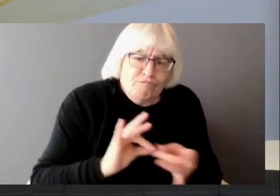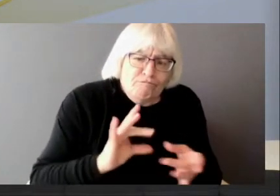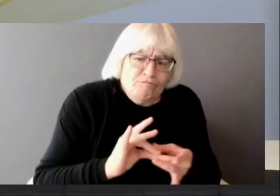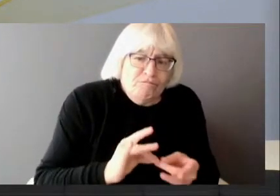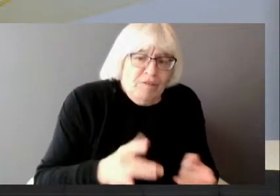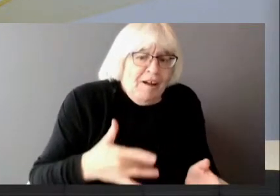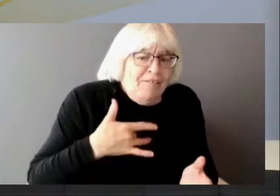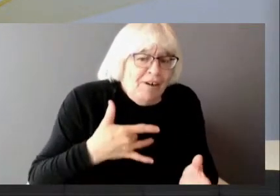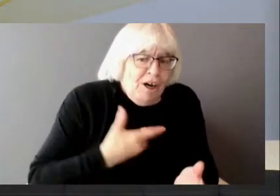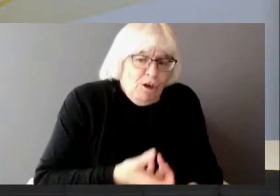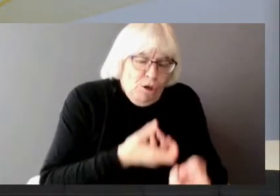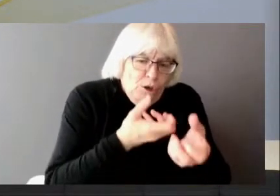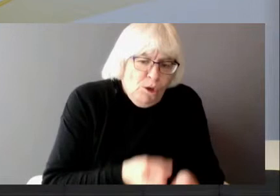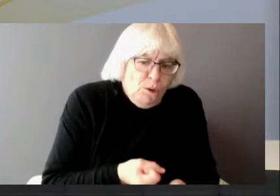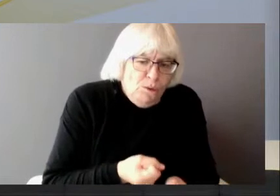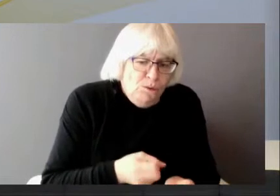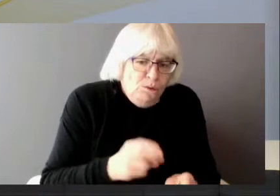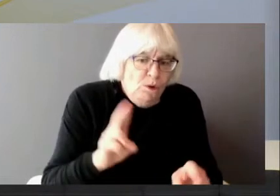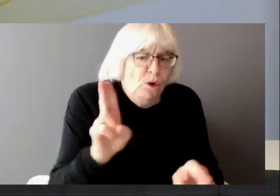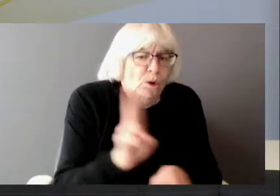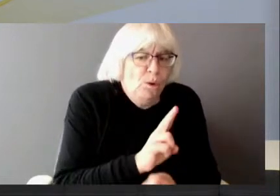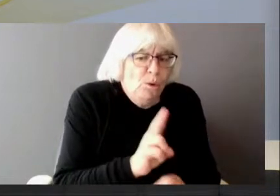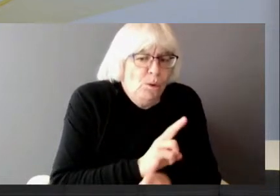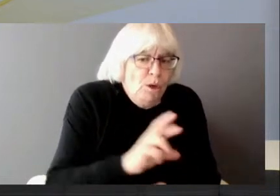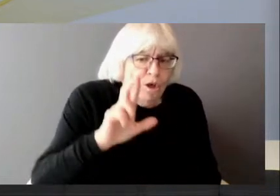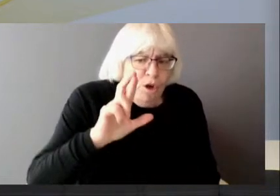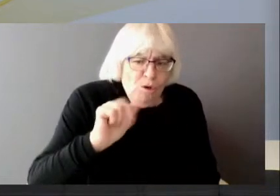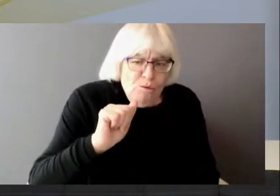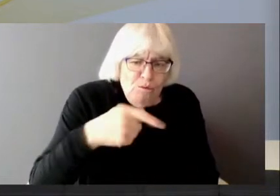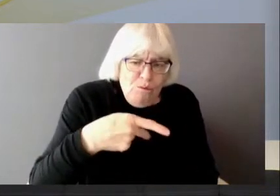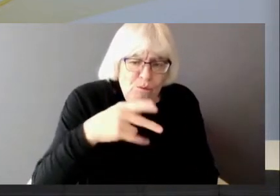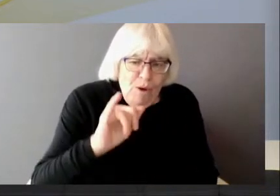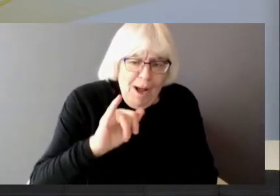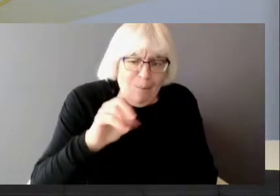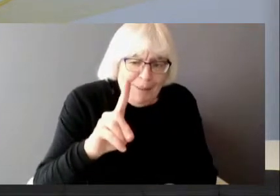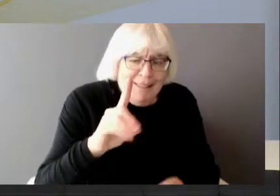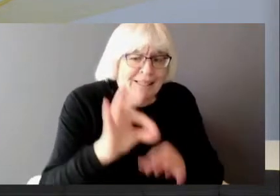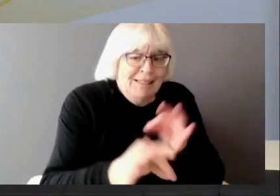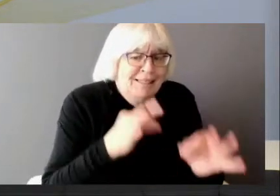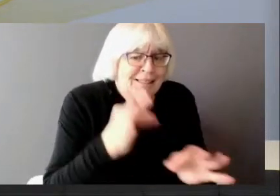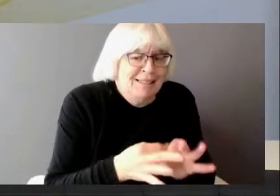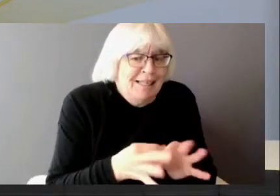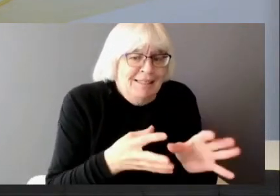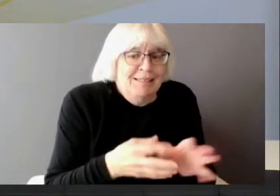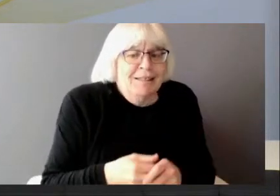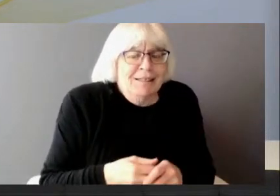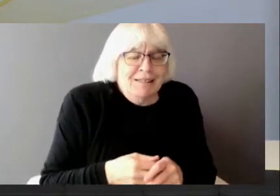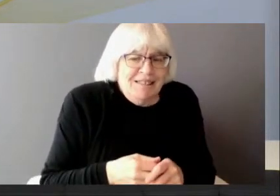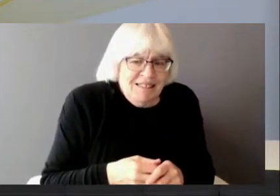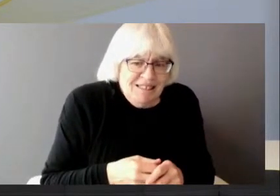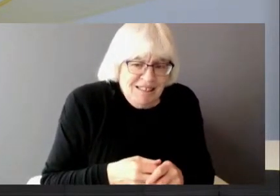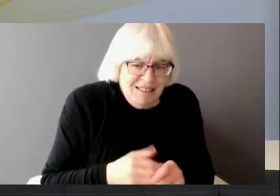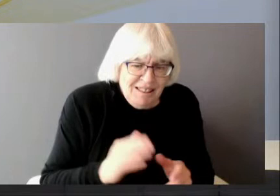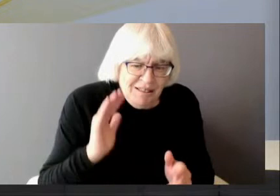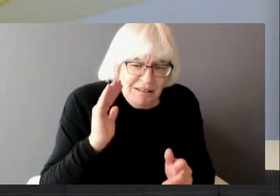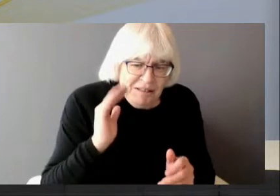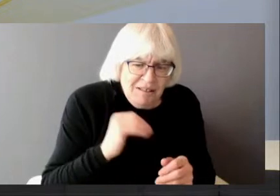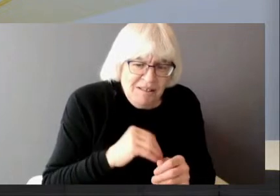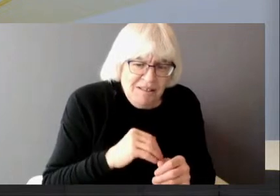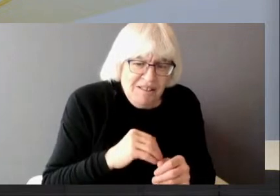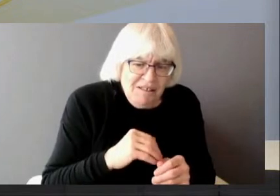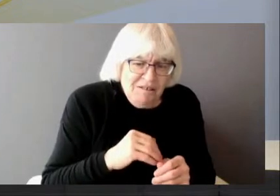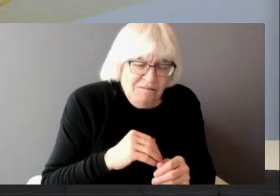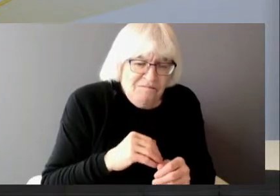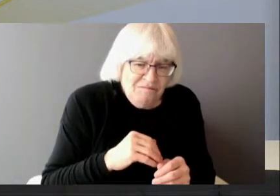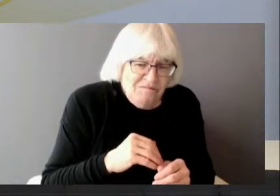Now, some news reports have sort of indicated that PEI's deployment of rapid tests appear to be pretty high,